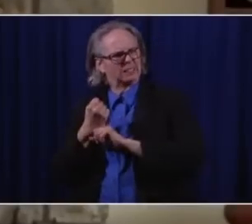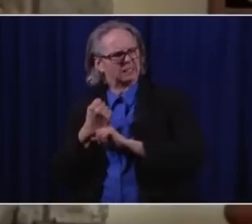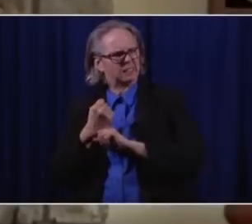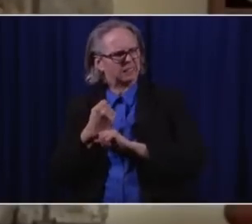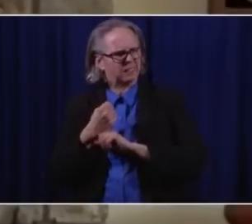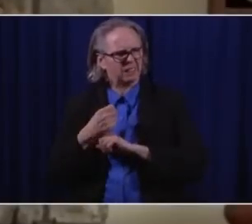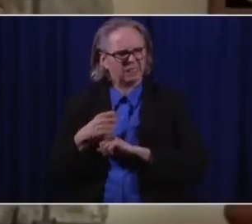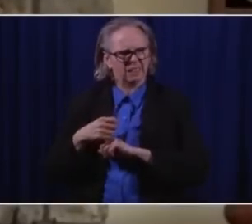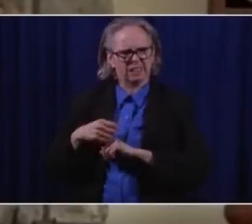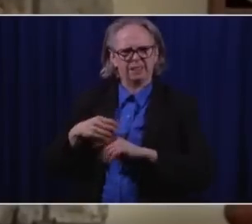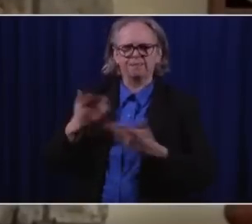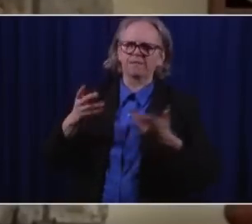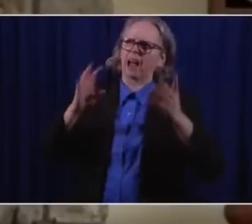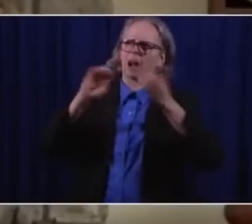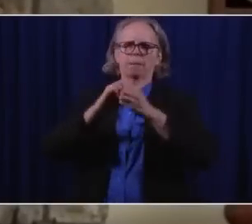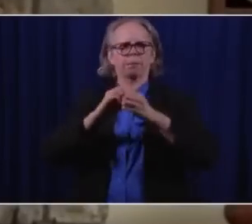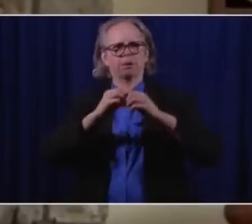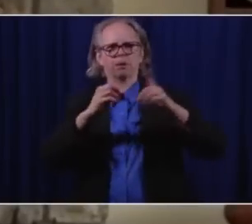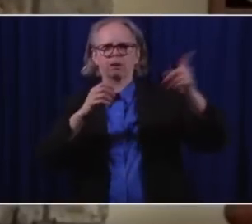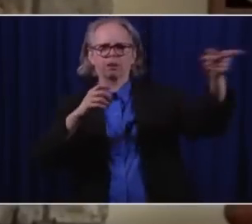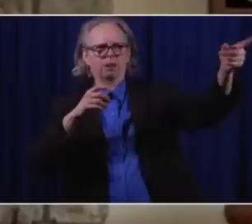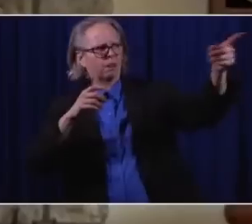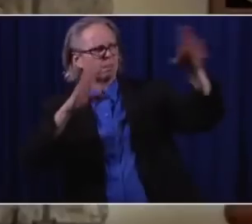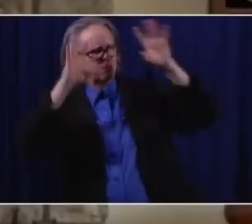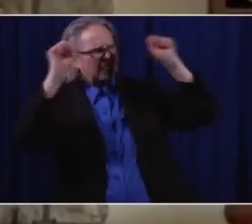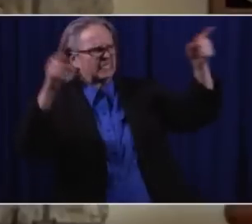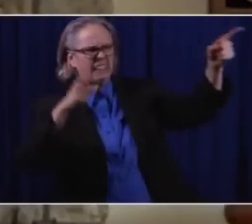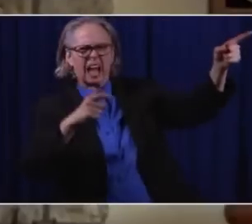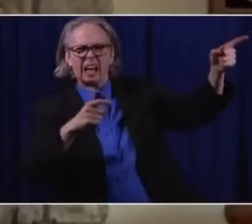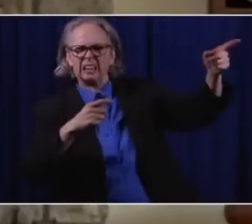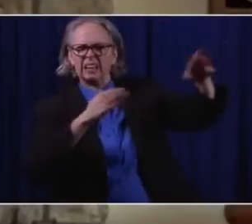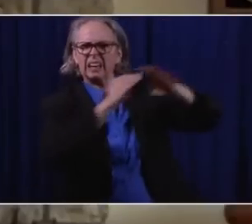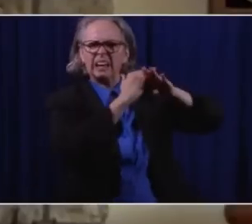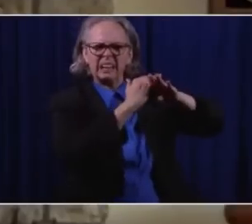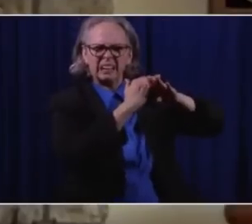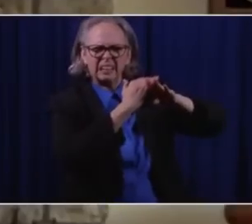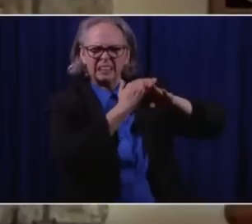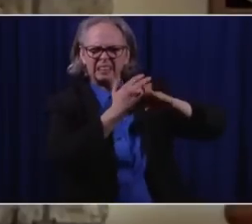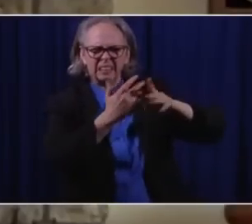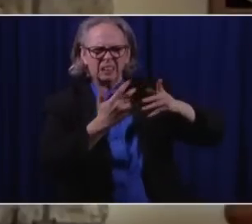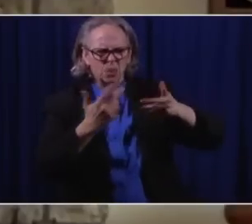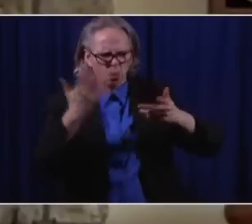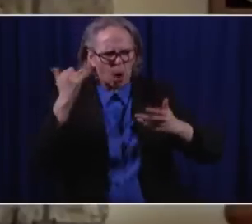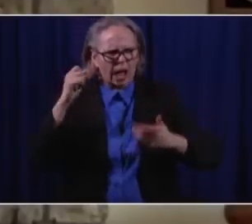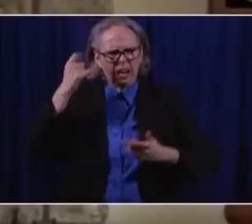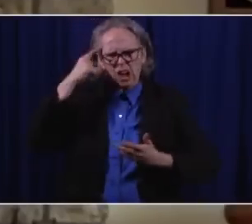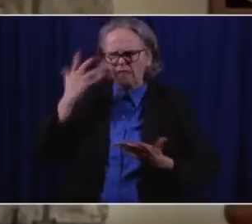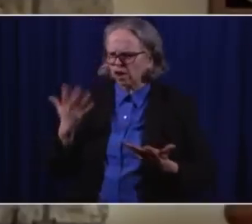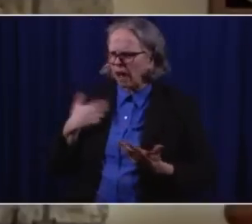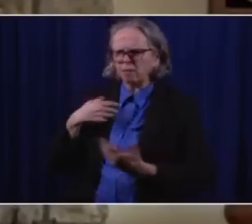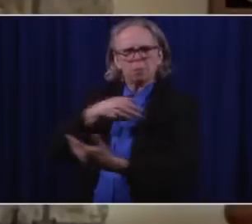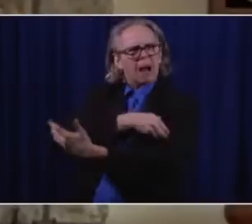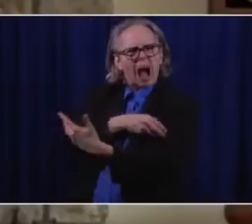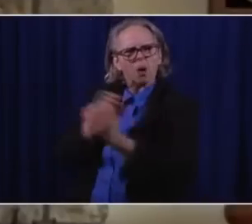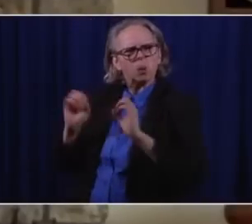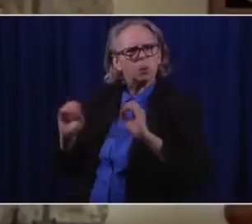would not have had the power, or no future governor would have the power to do that. That can't